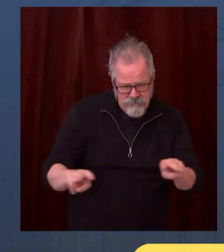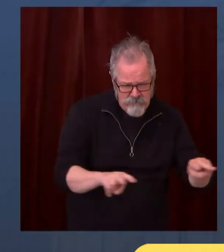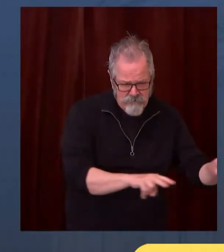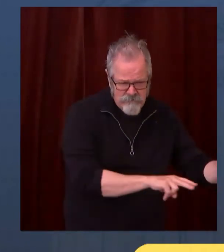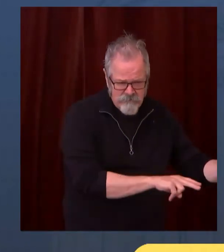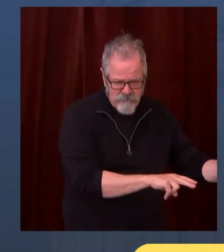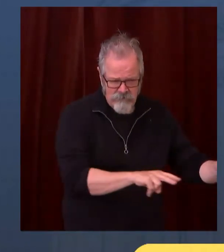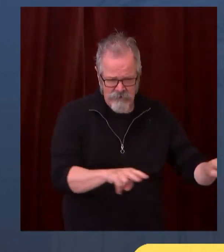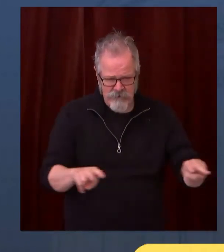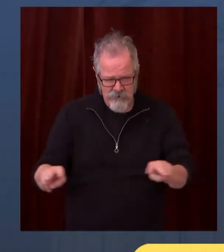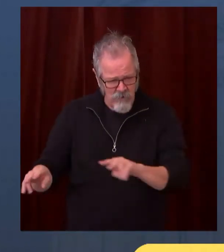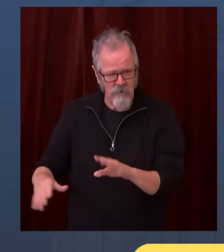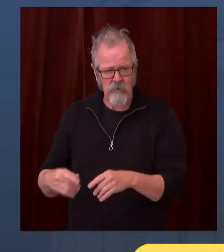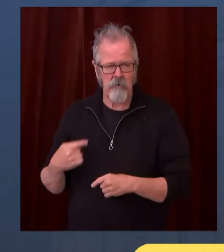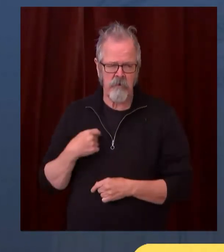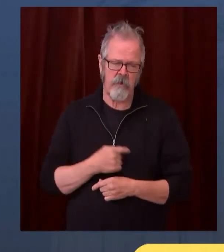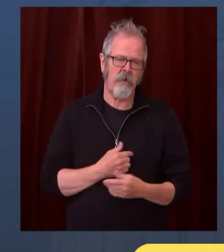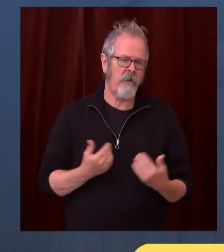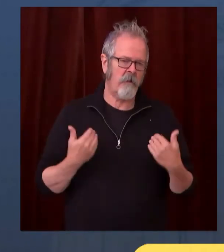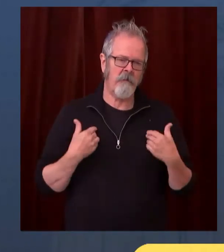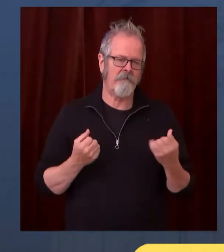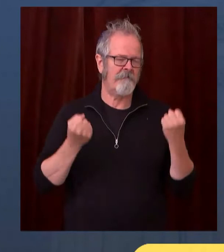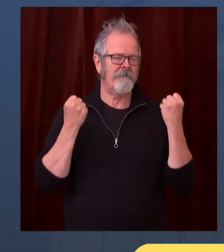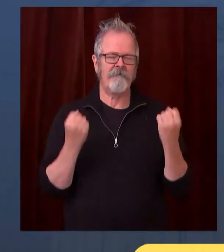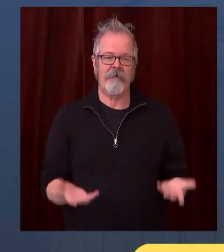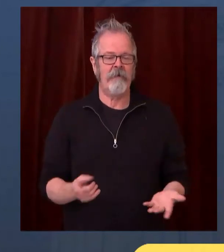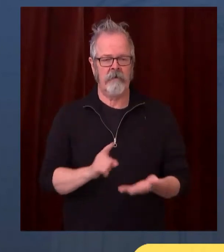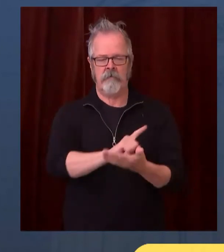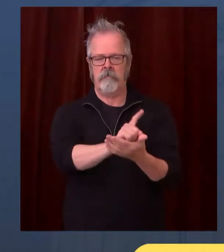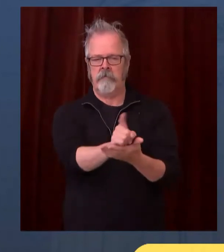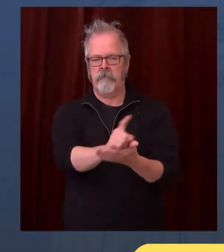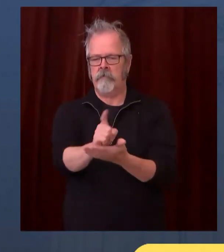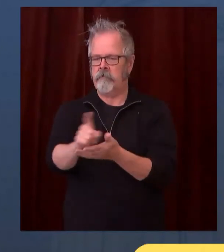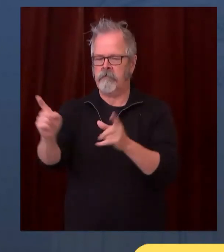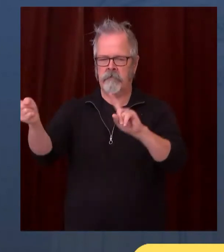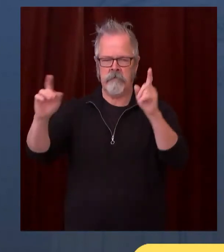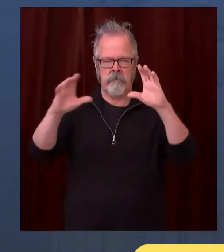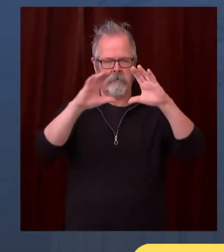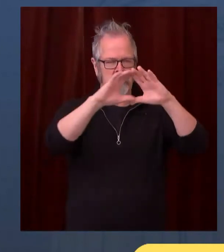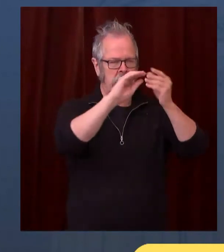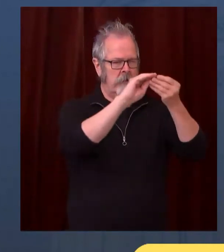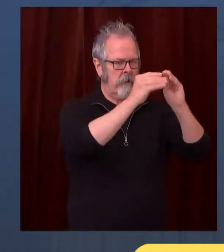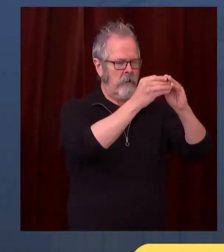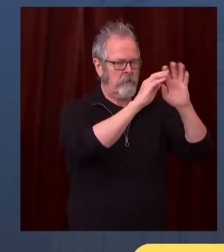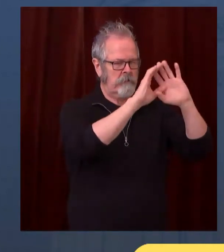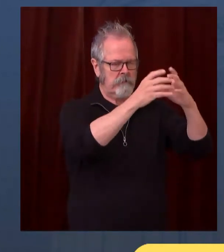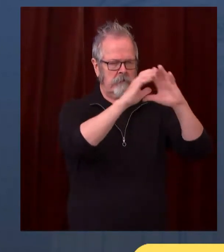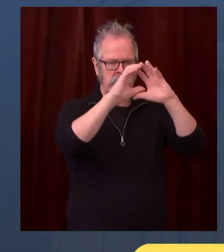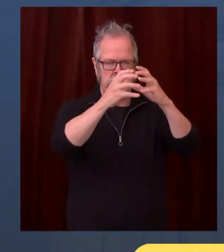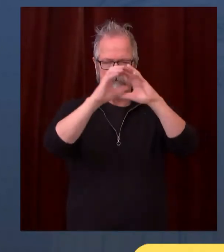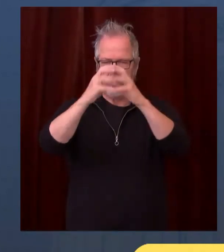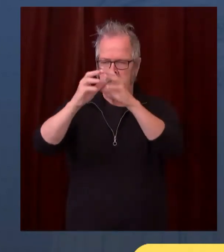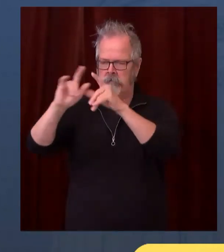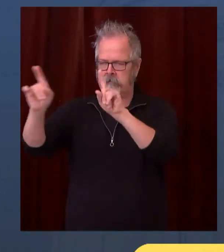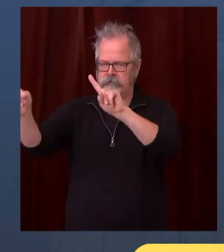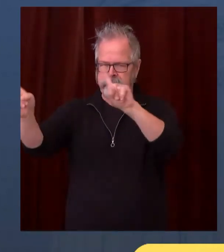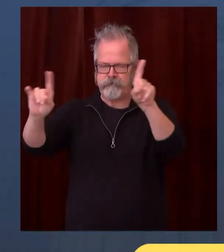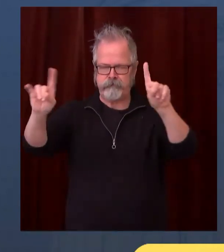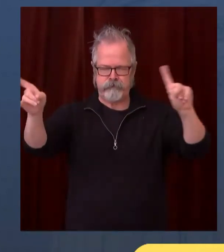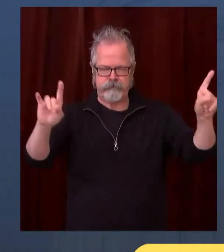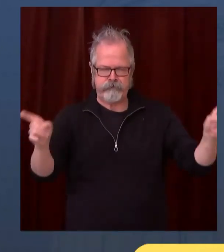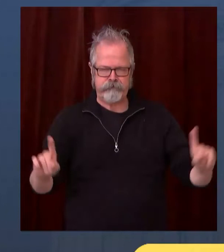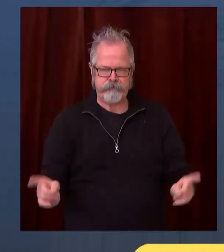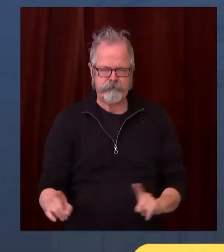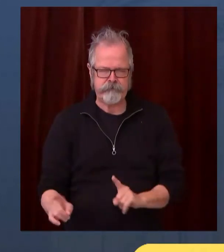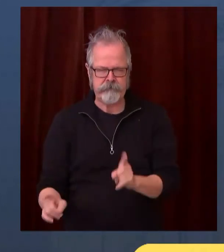which we are watching. We're looking at disease prevalence. We're looking at positivity rates of testing.